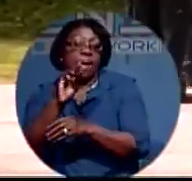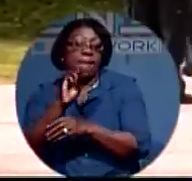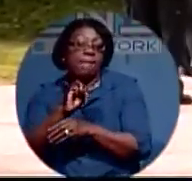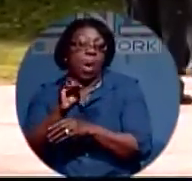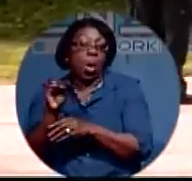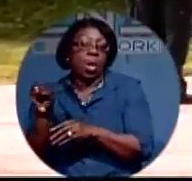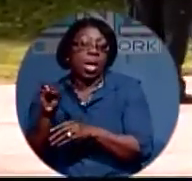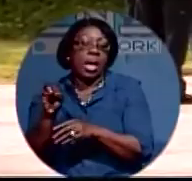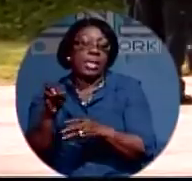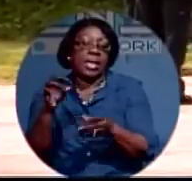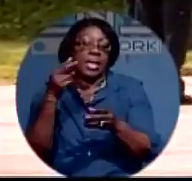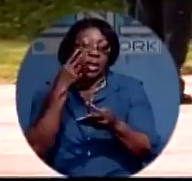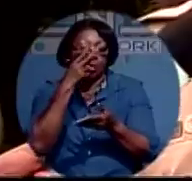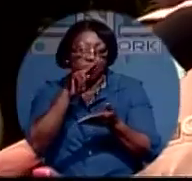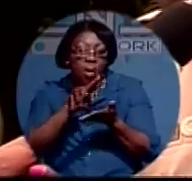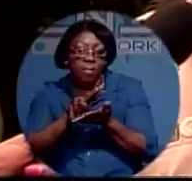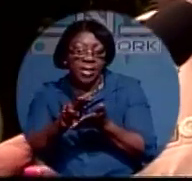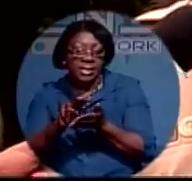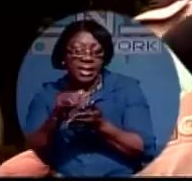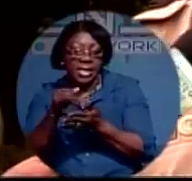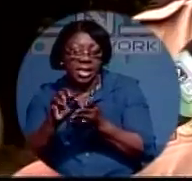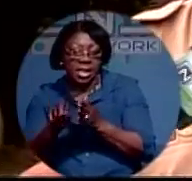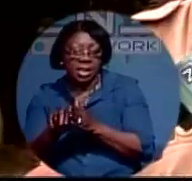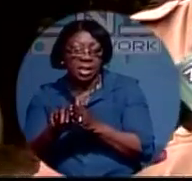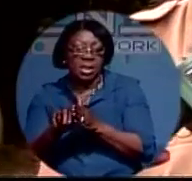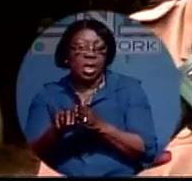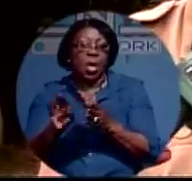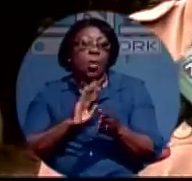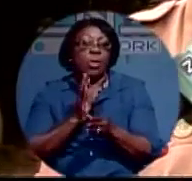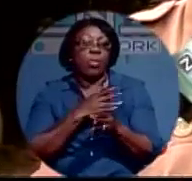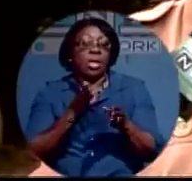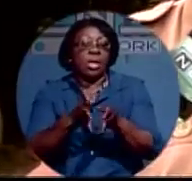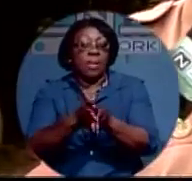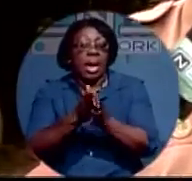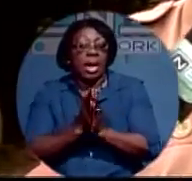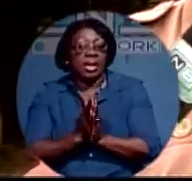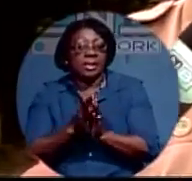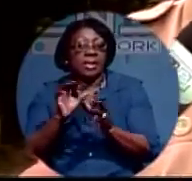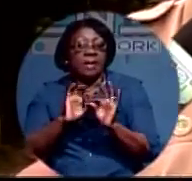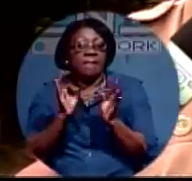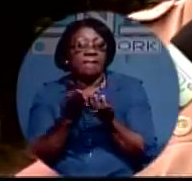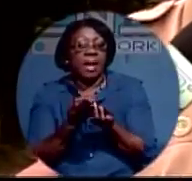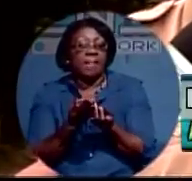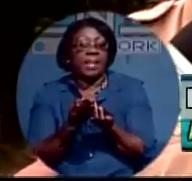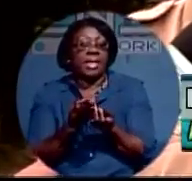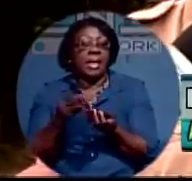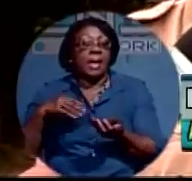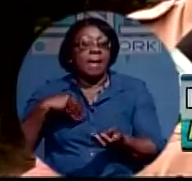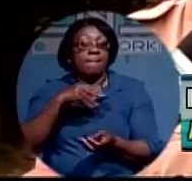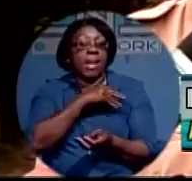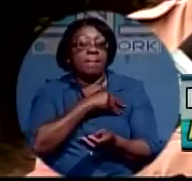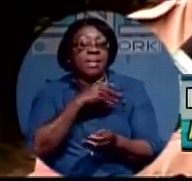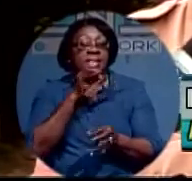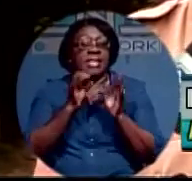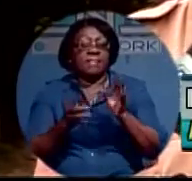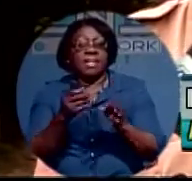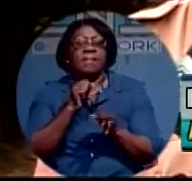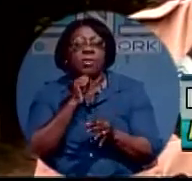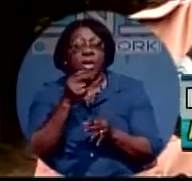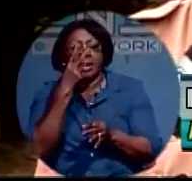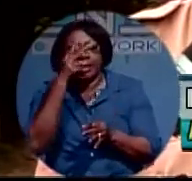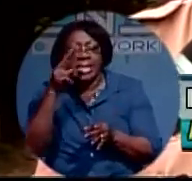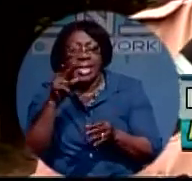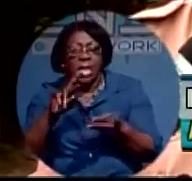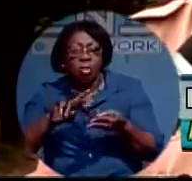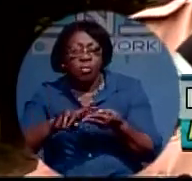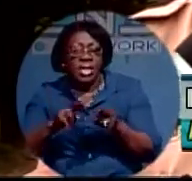little bit more thorough investigation. Additionally, we want to make an appeal to family members who may not have seen a relative in the past, maybe